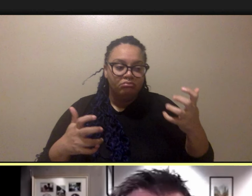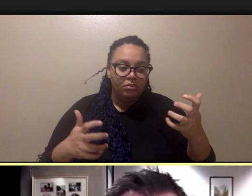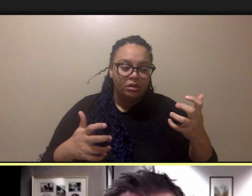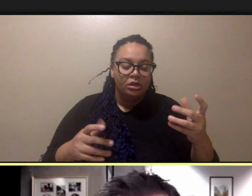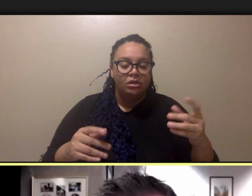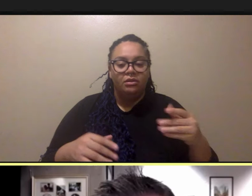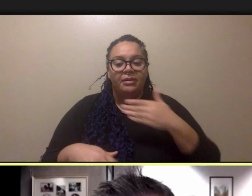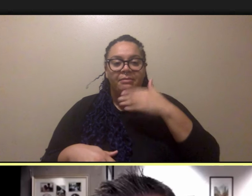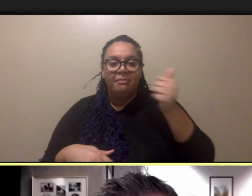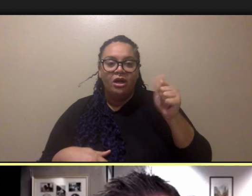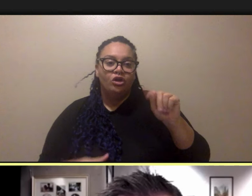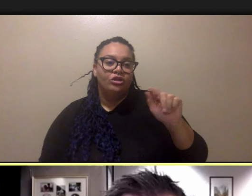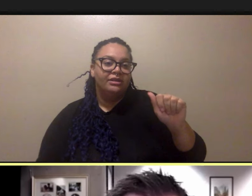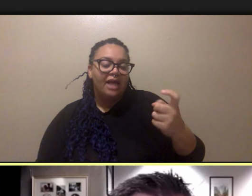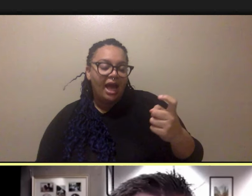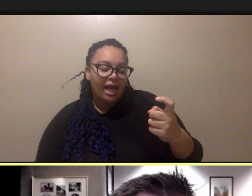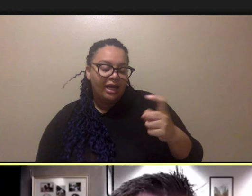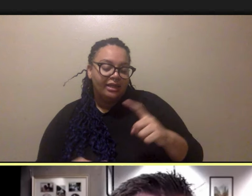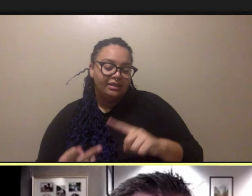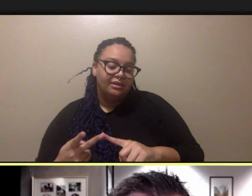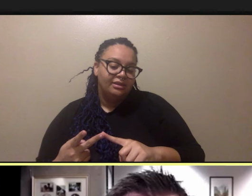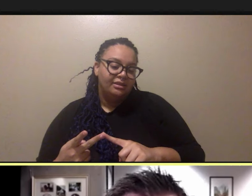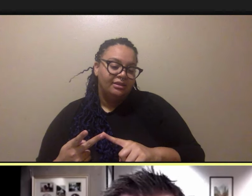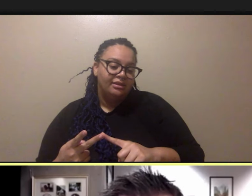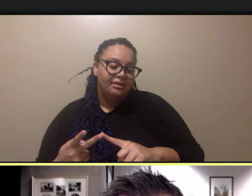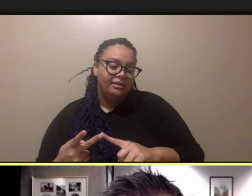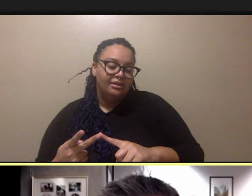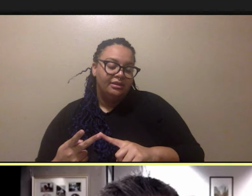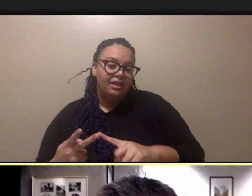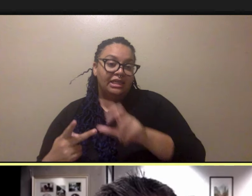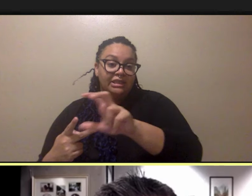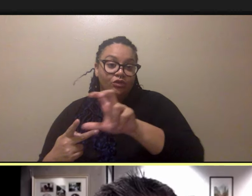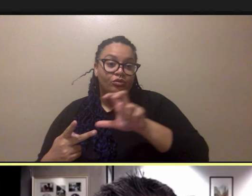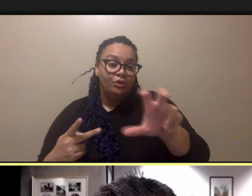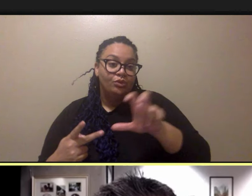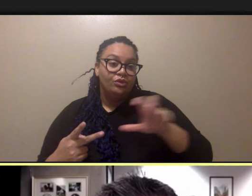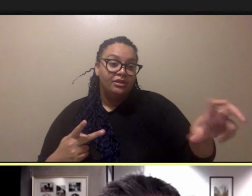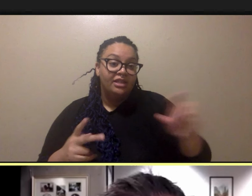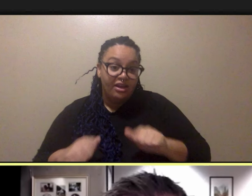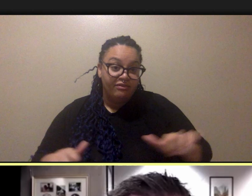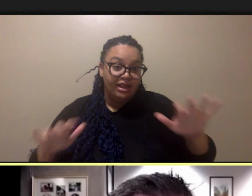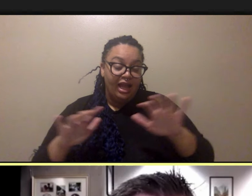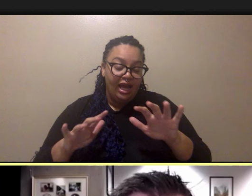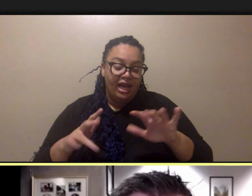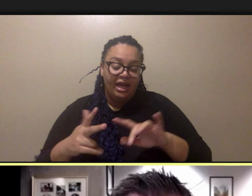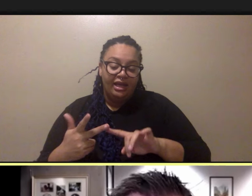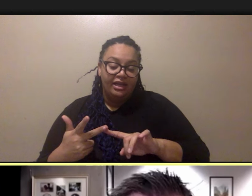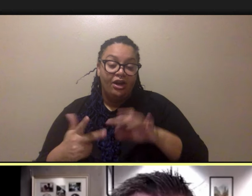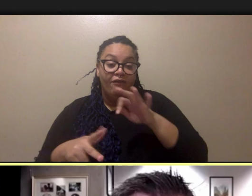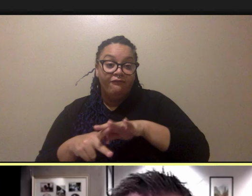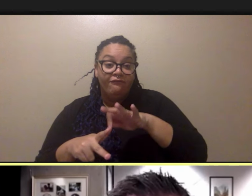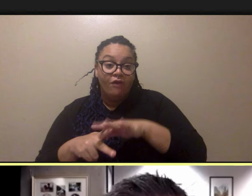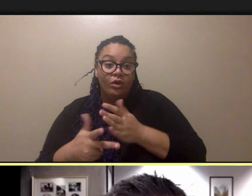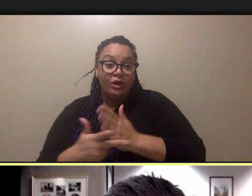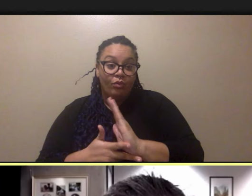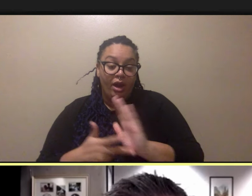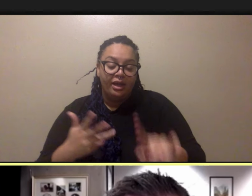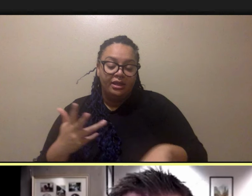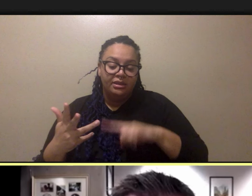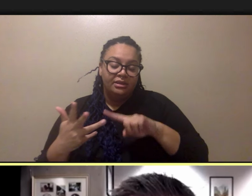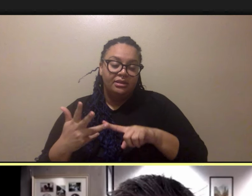equitable taxation. He demanded kind of a distribution of land that was more equitable. He demanded voting rights for all adult